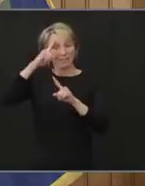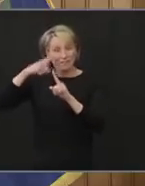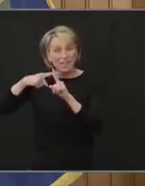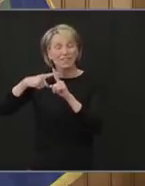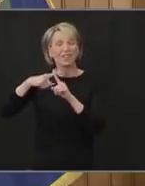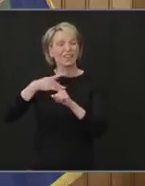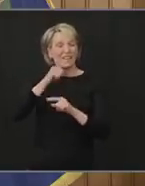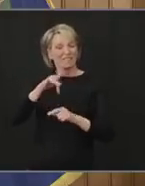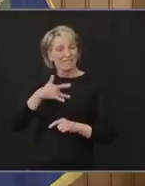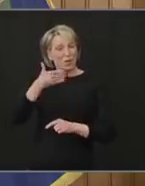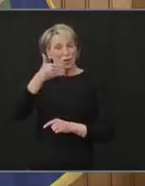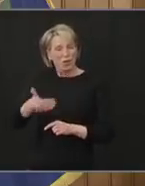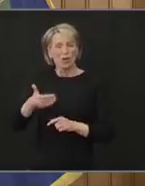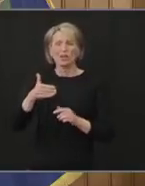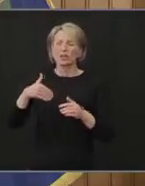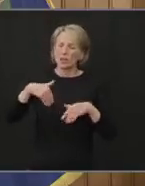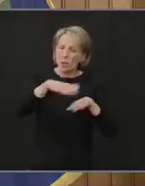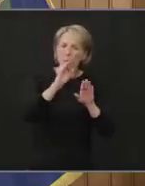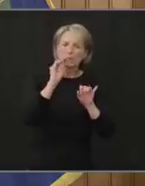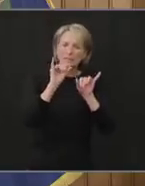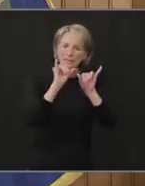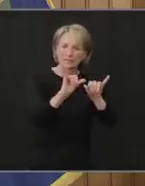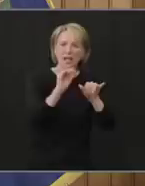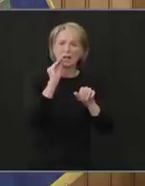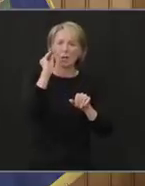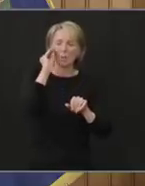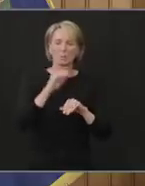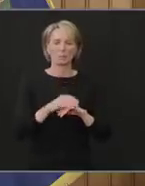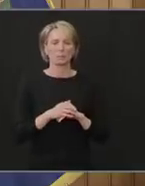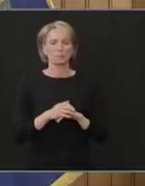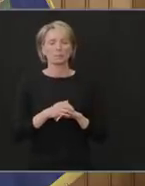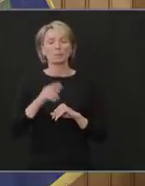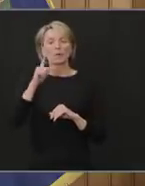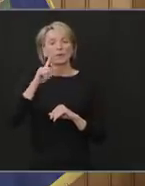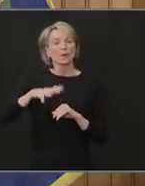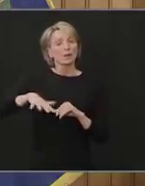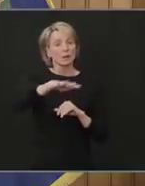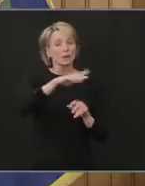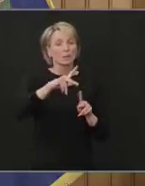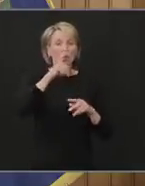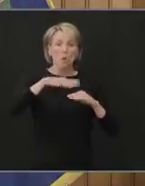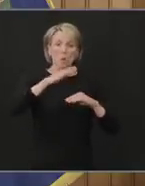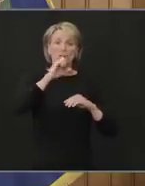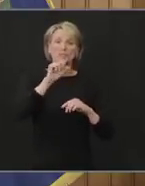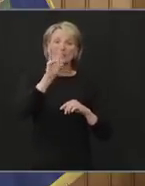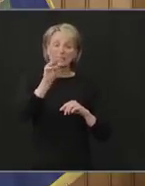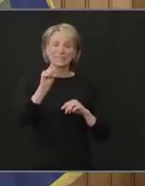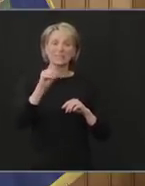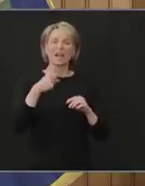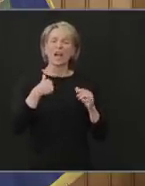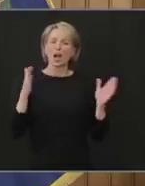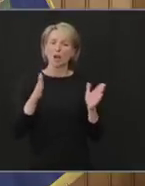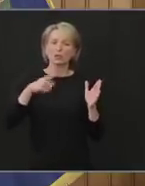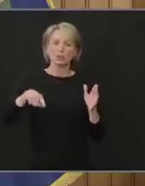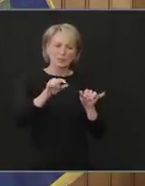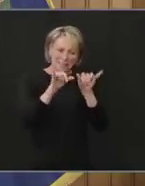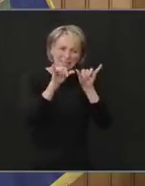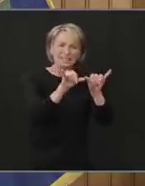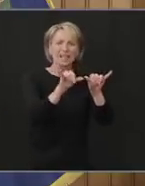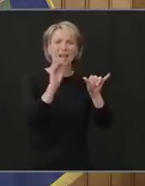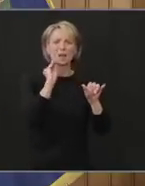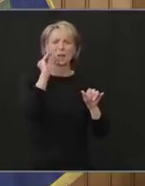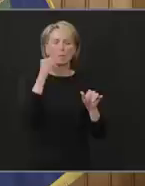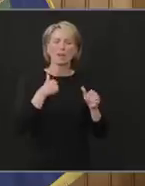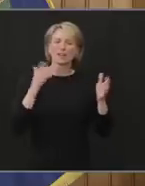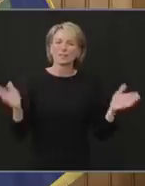For folks over 60, here's my strong advice to you. Stay home. I urge you, don't